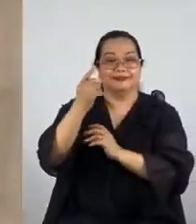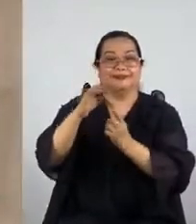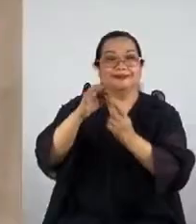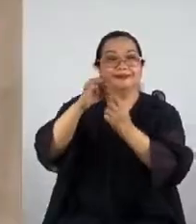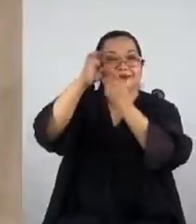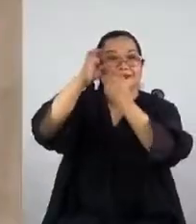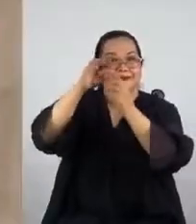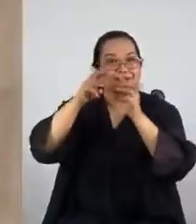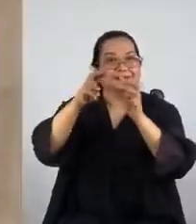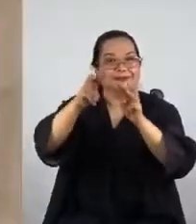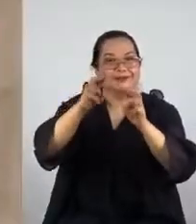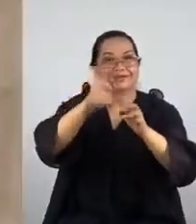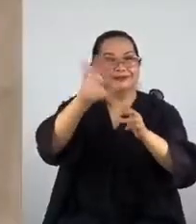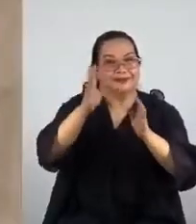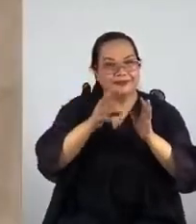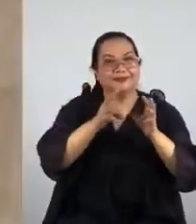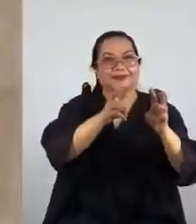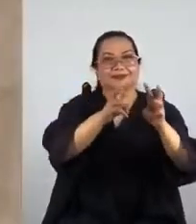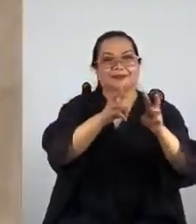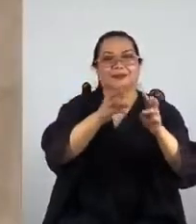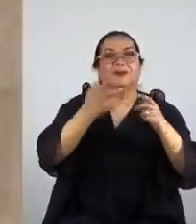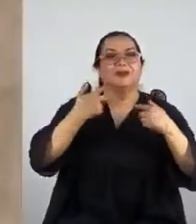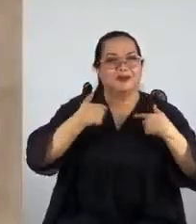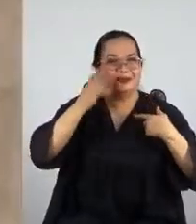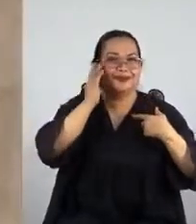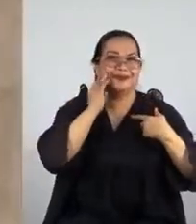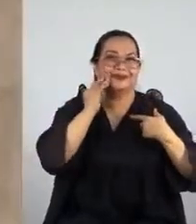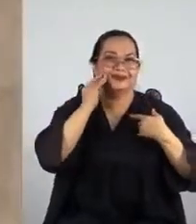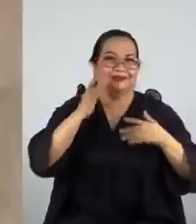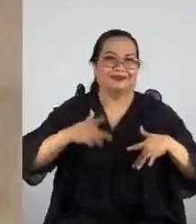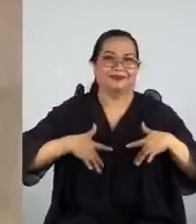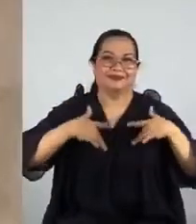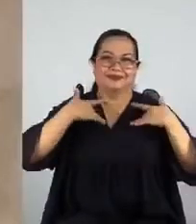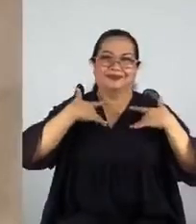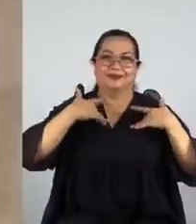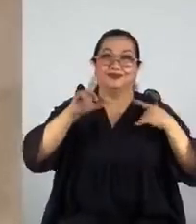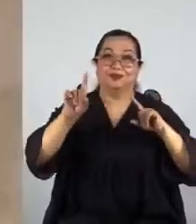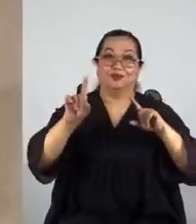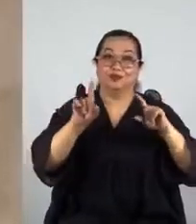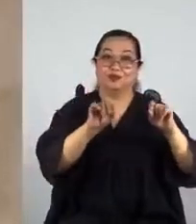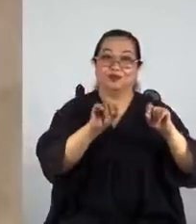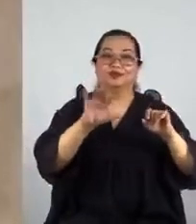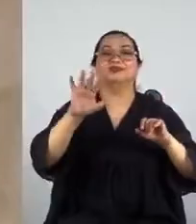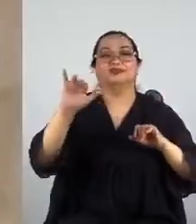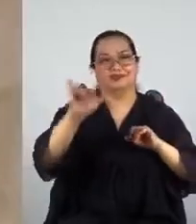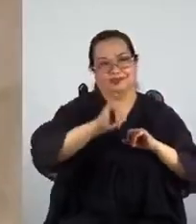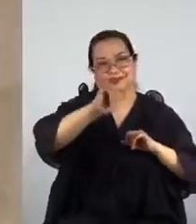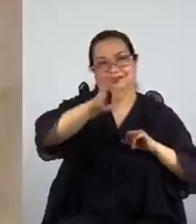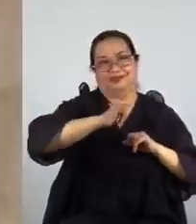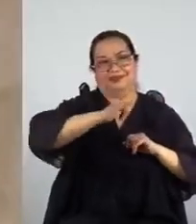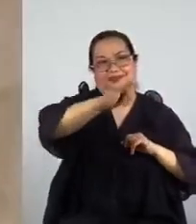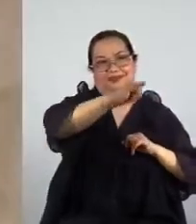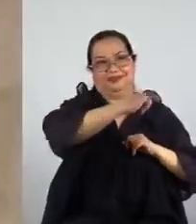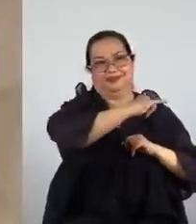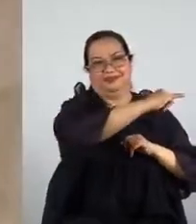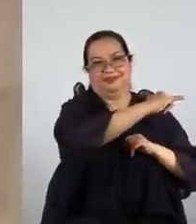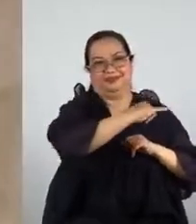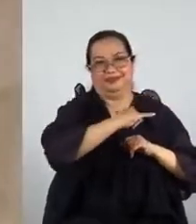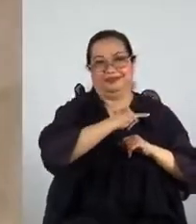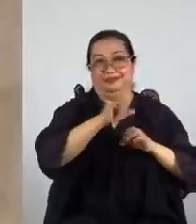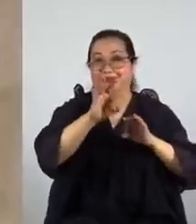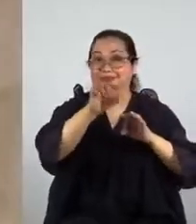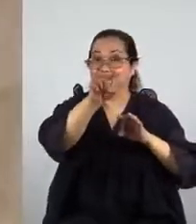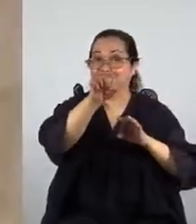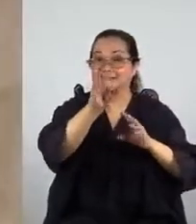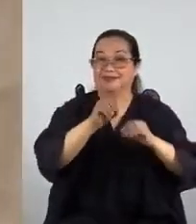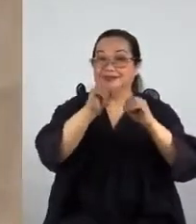roads, paths, lanes where they will run the race. We are to do the same. If you have put your trust